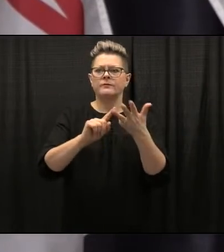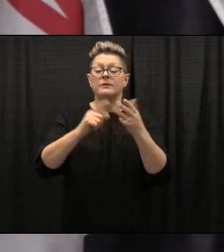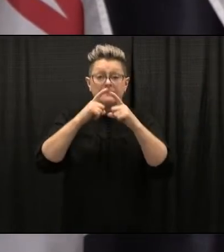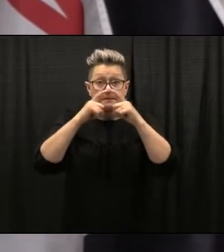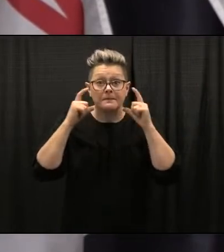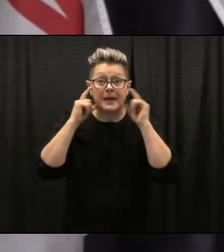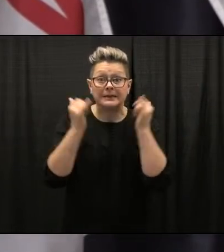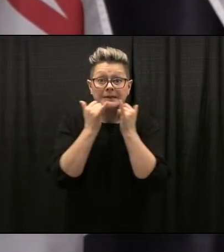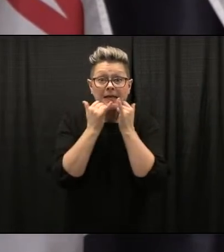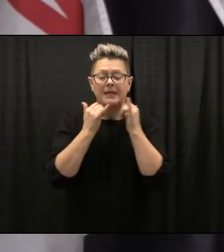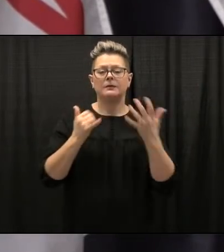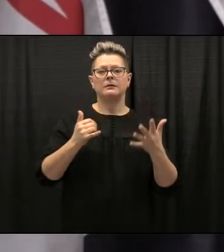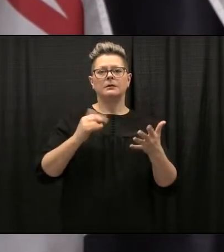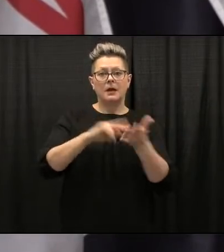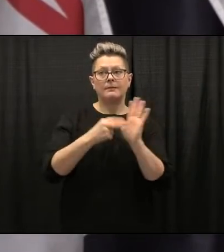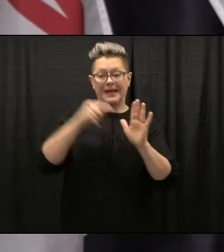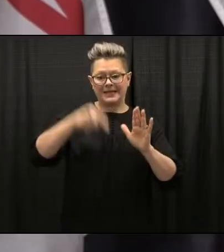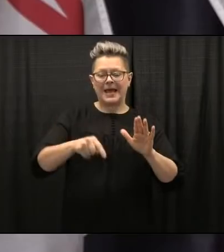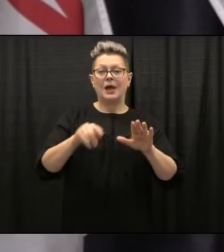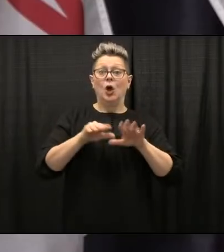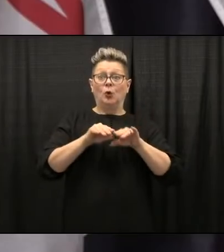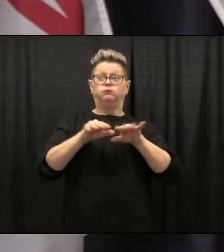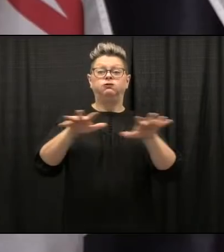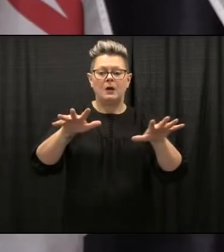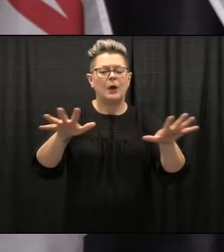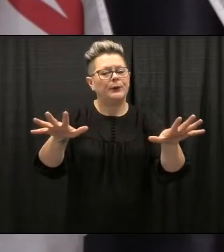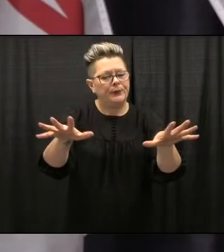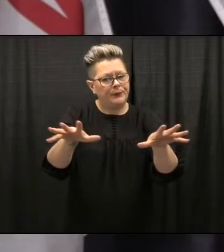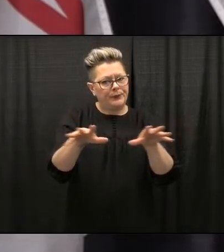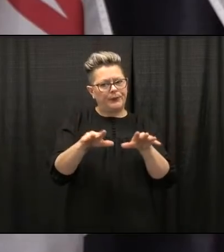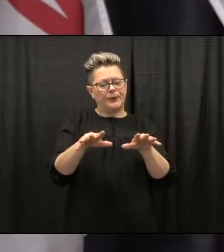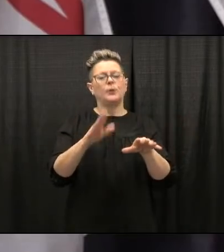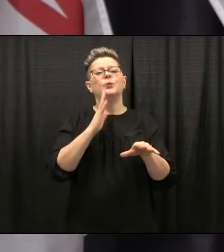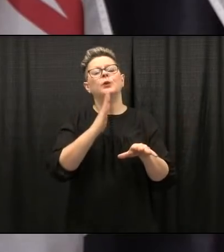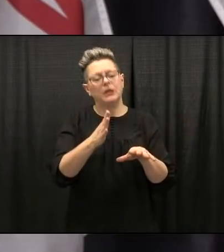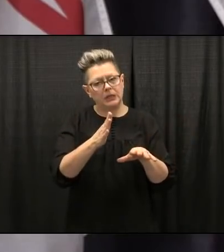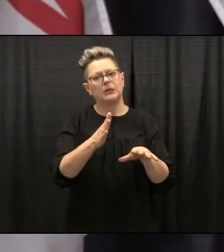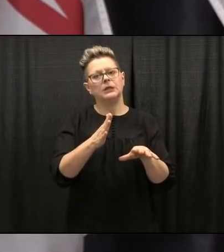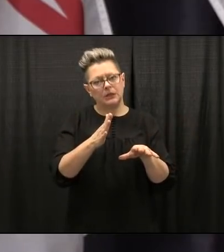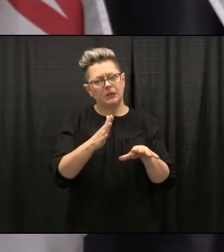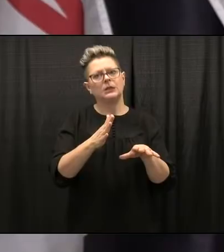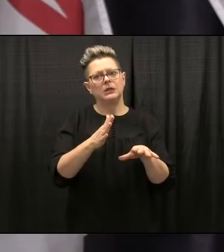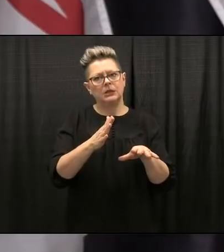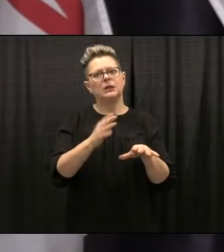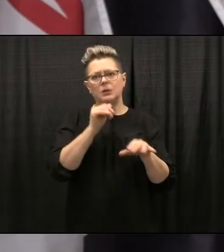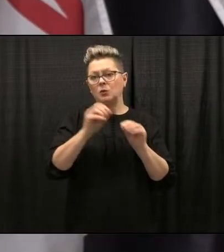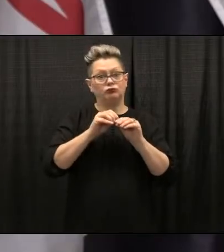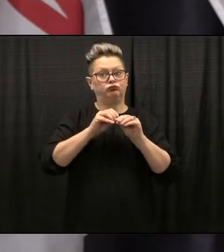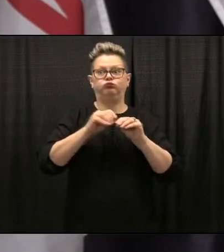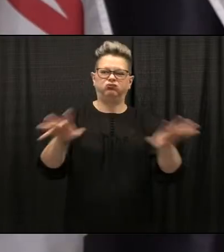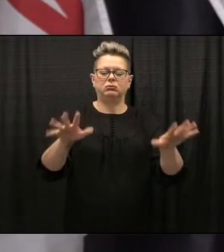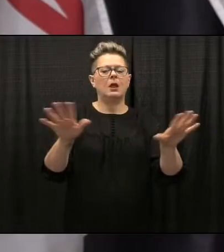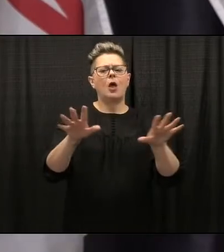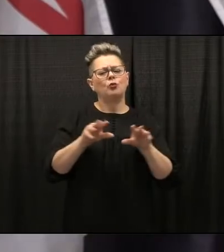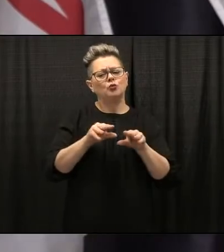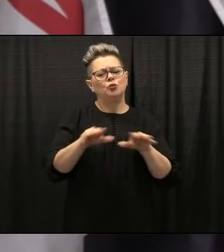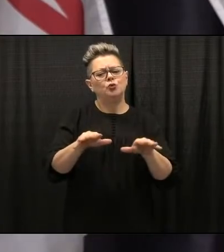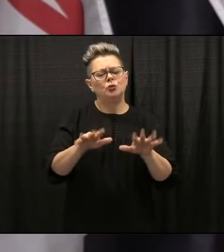things can help to reduce the spread, and that's certainly as we start to